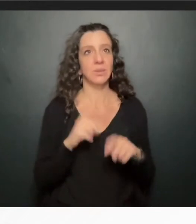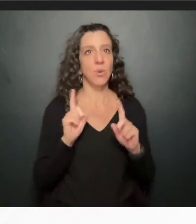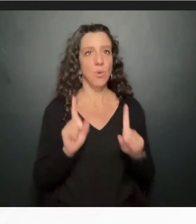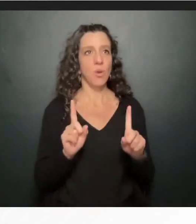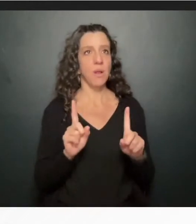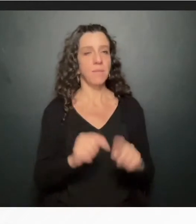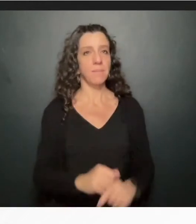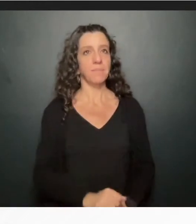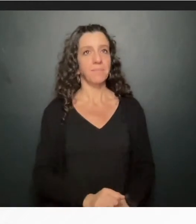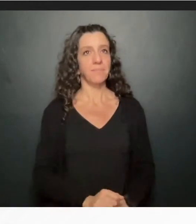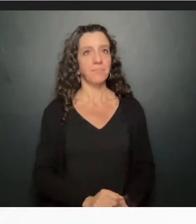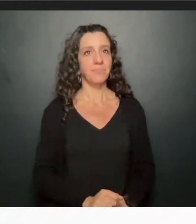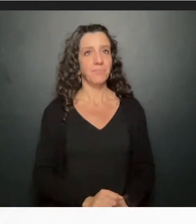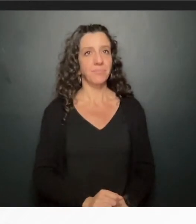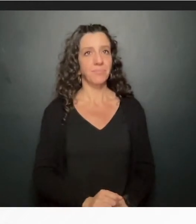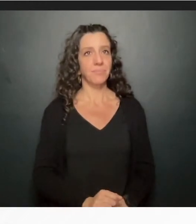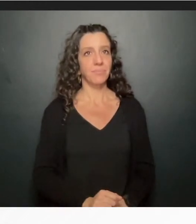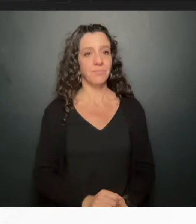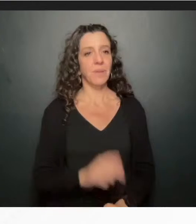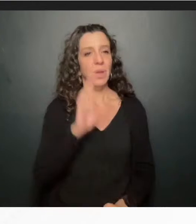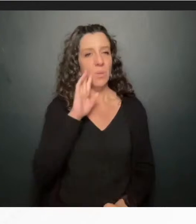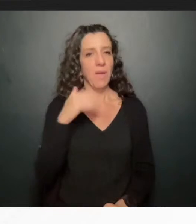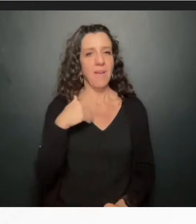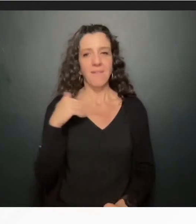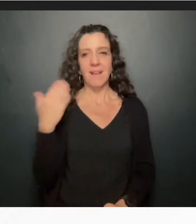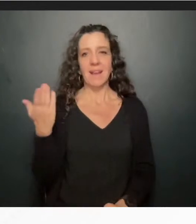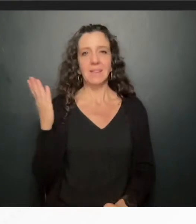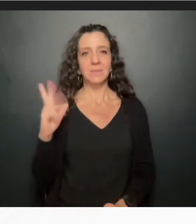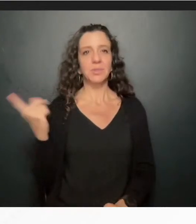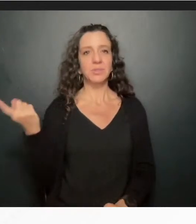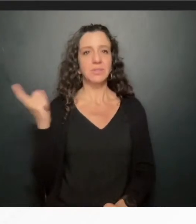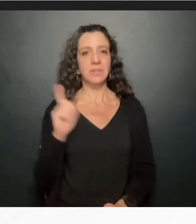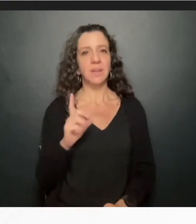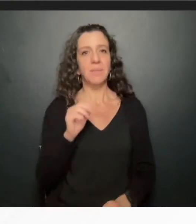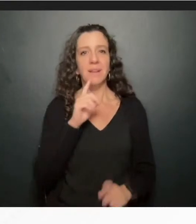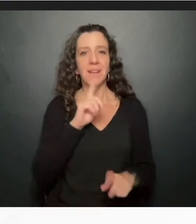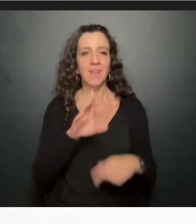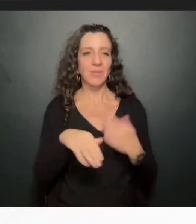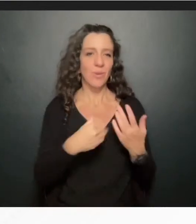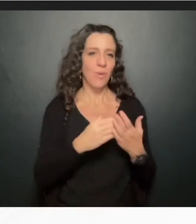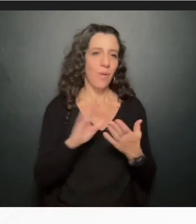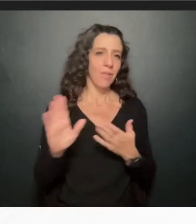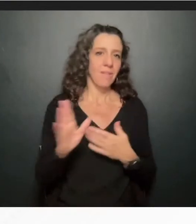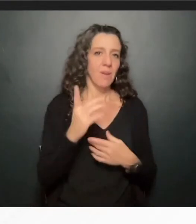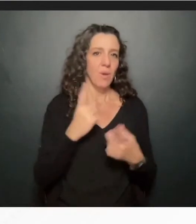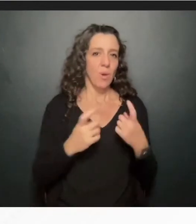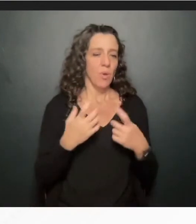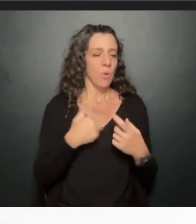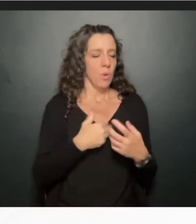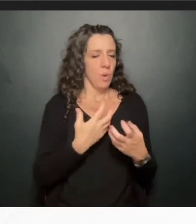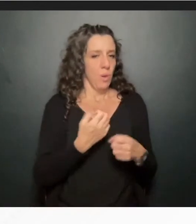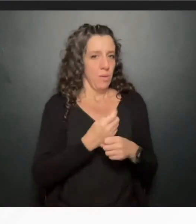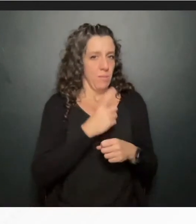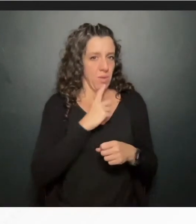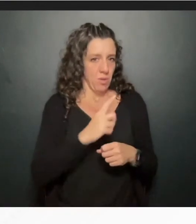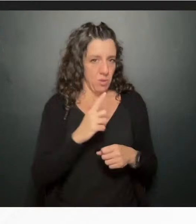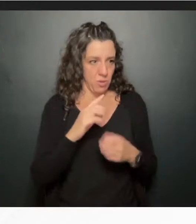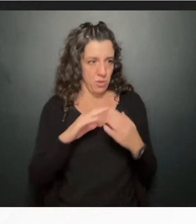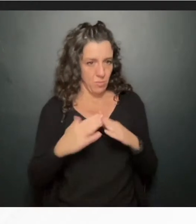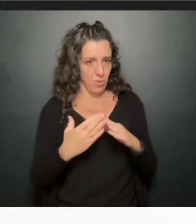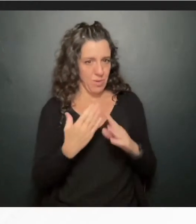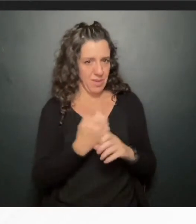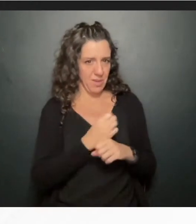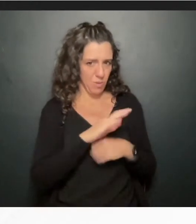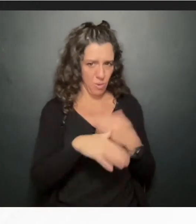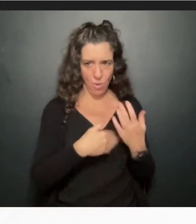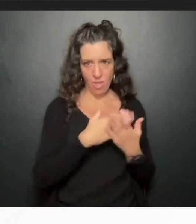by, we'll have our next speakers come back up and try to get all those answered for you. We want to make sure that the community gets all of their